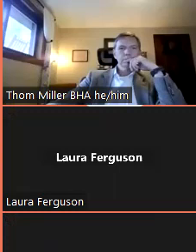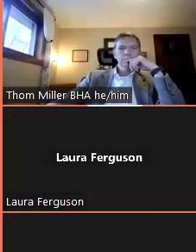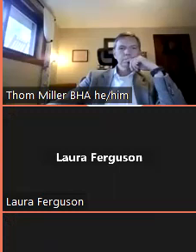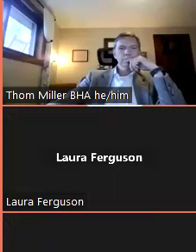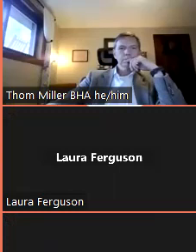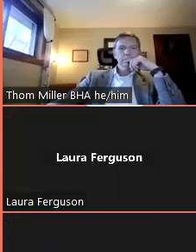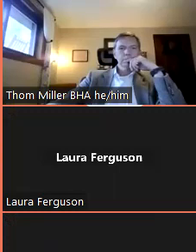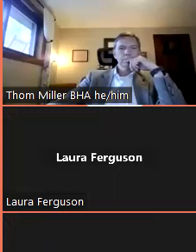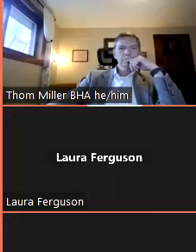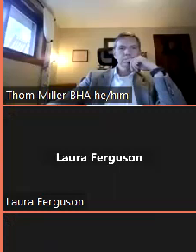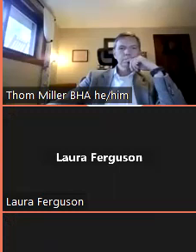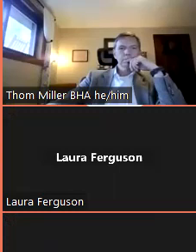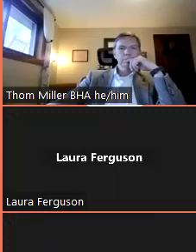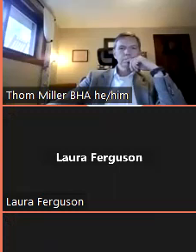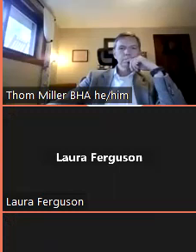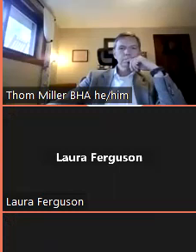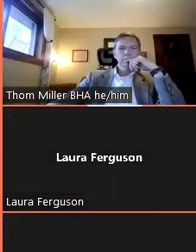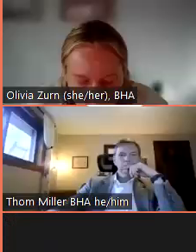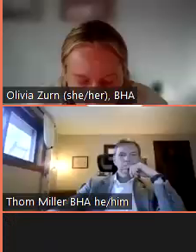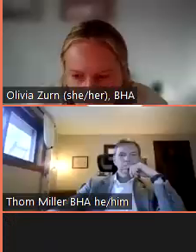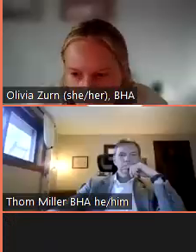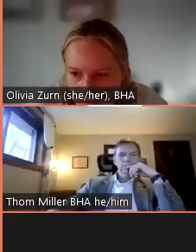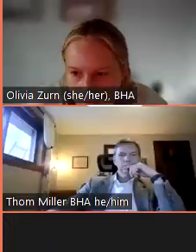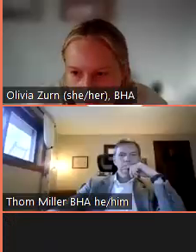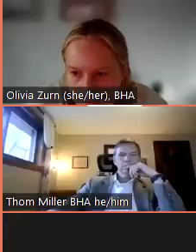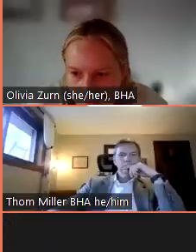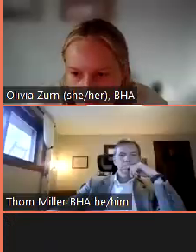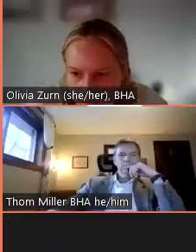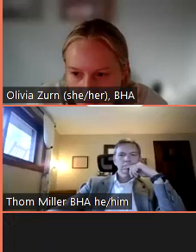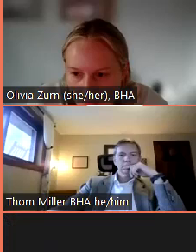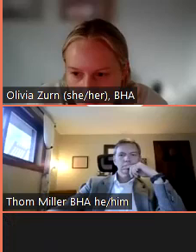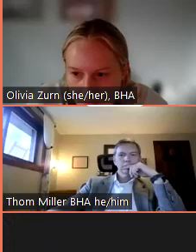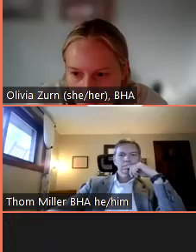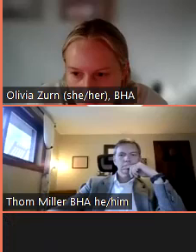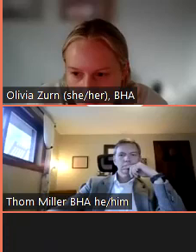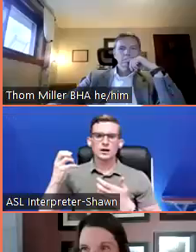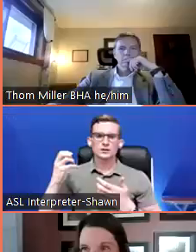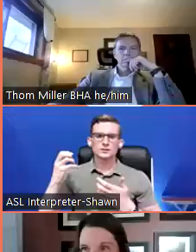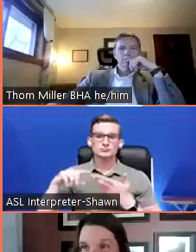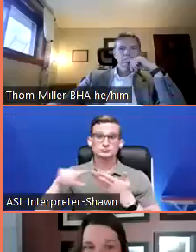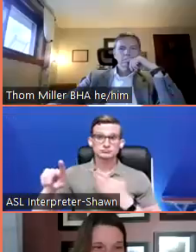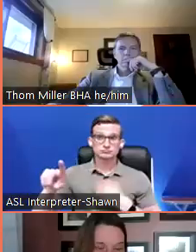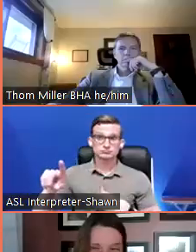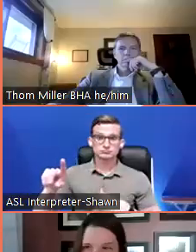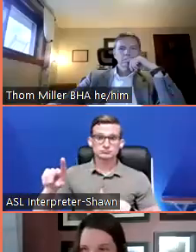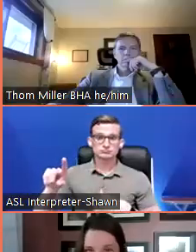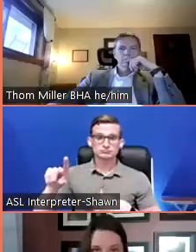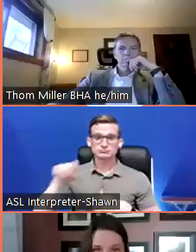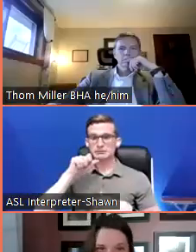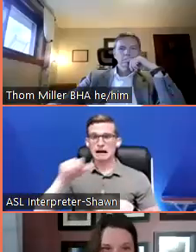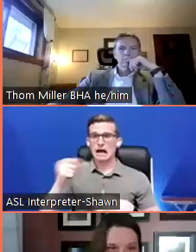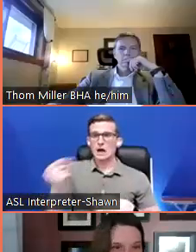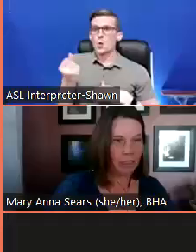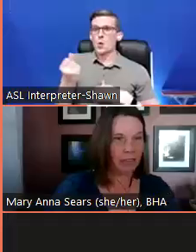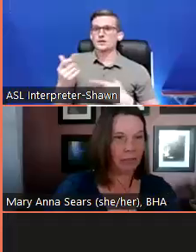Any questions on that in particular, I guess, because that we'd like to get those out so we don't have concerns about where that's going. Tom, you probably could say it better than I